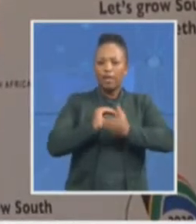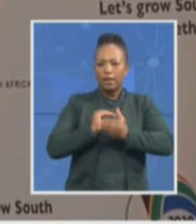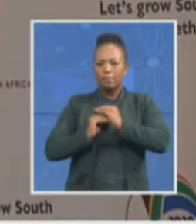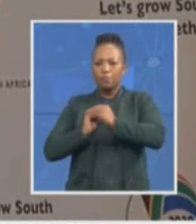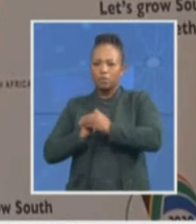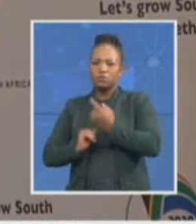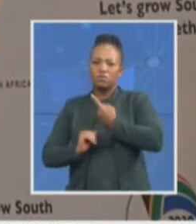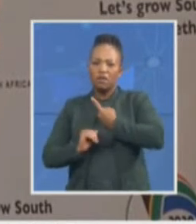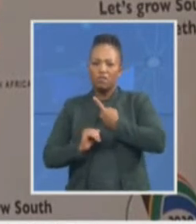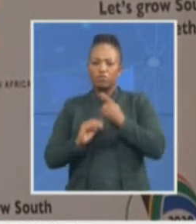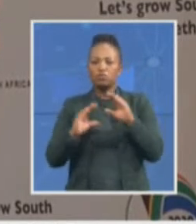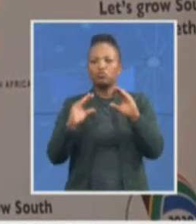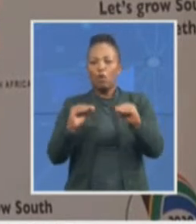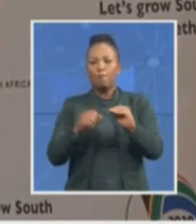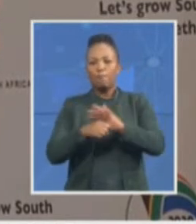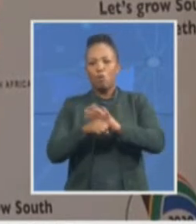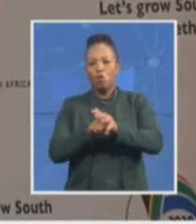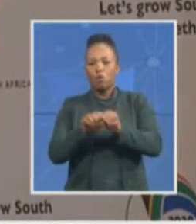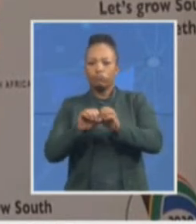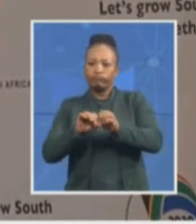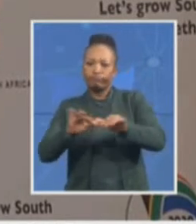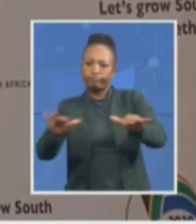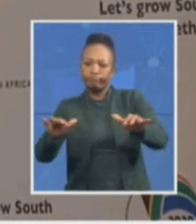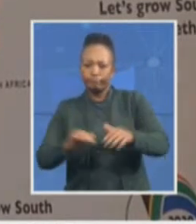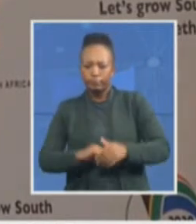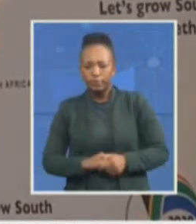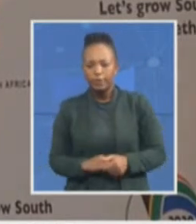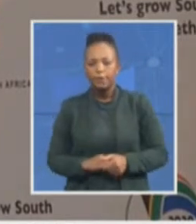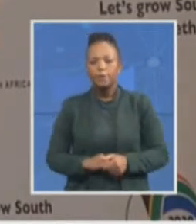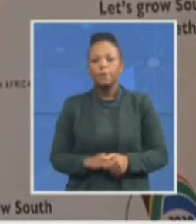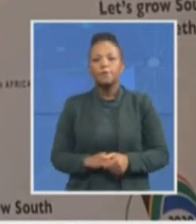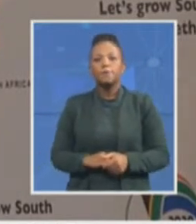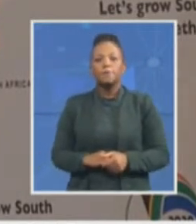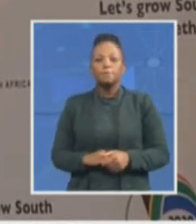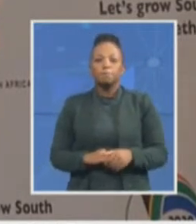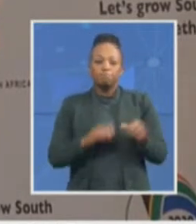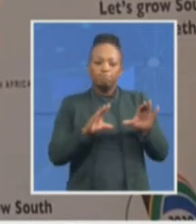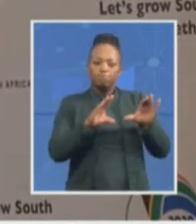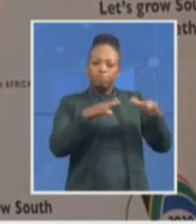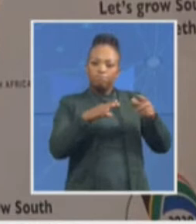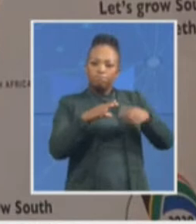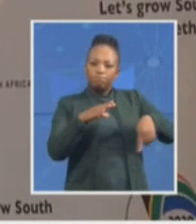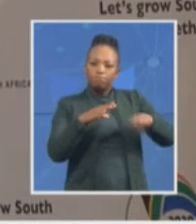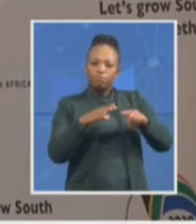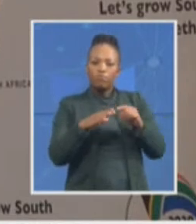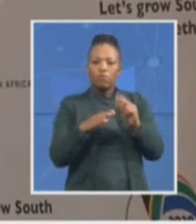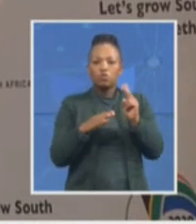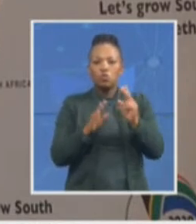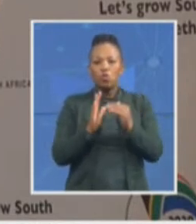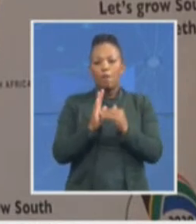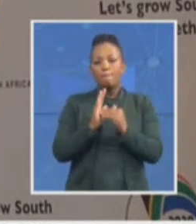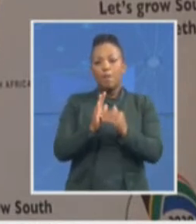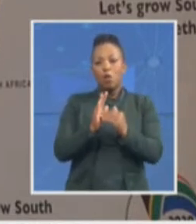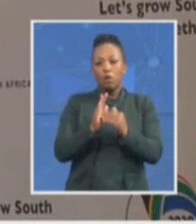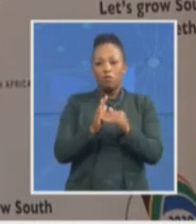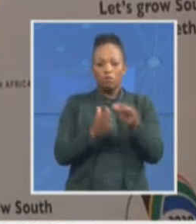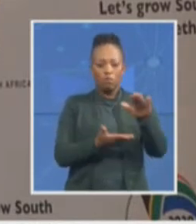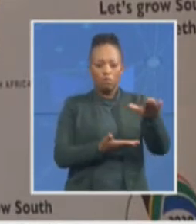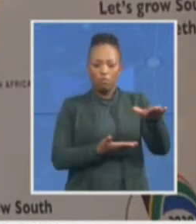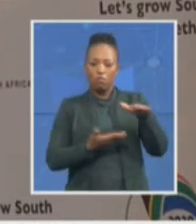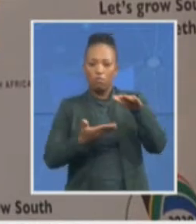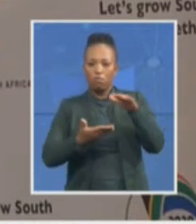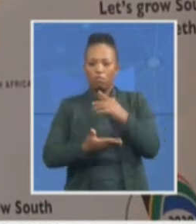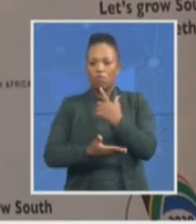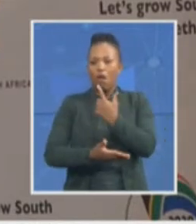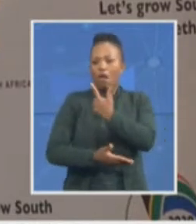also pleased that almost 32 million COVID-19 vaccine doses have been administered and that over 42%